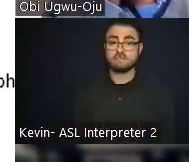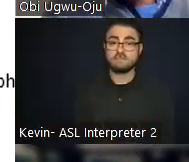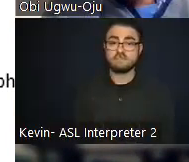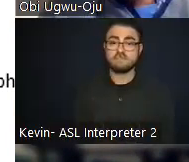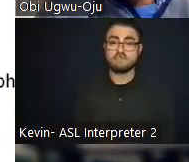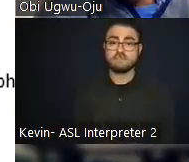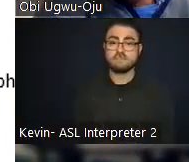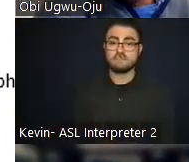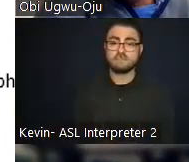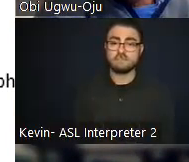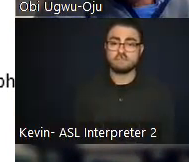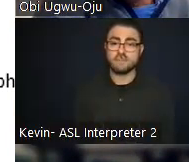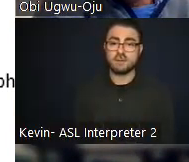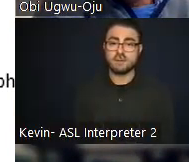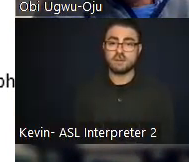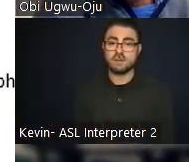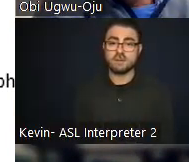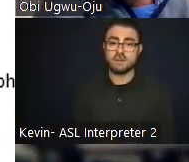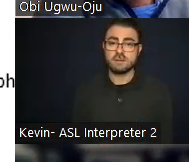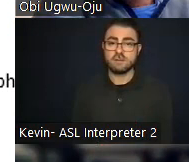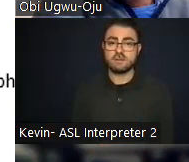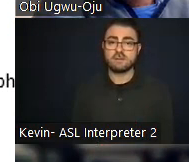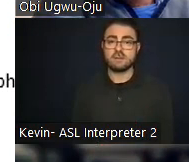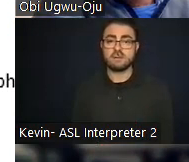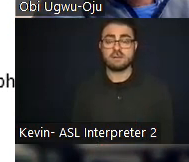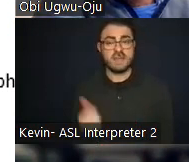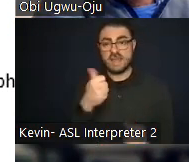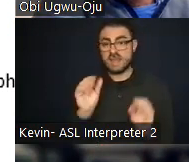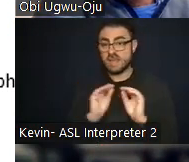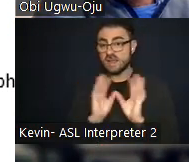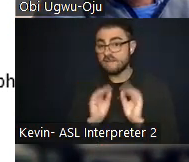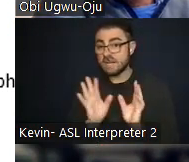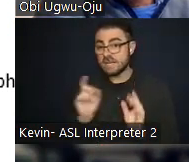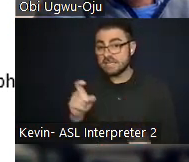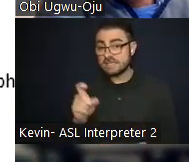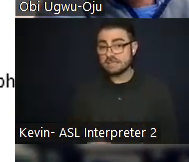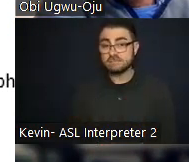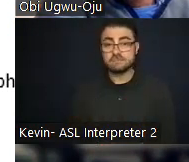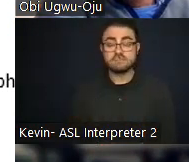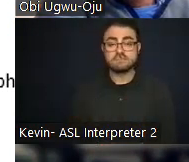Do we have any points of clarification,